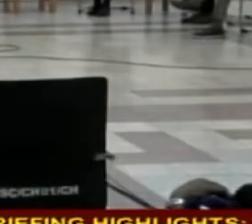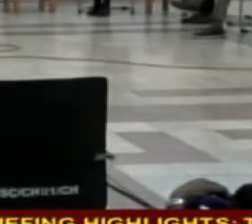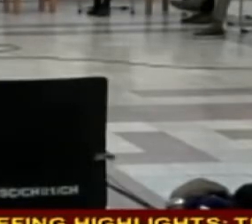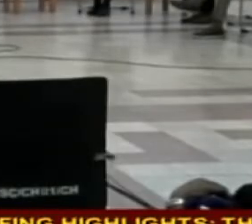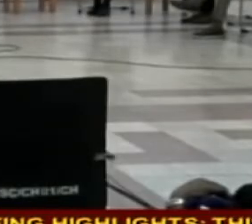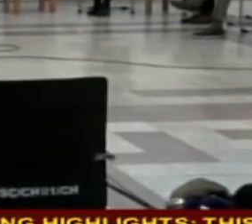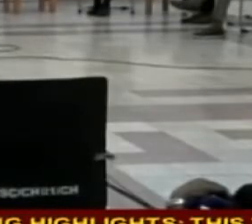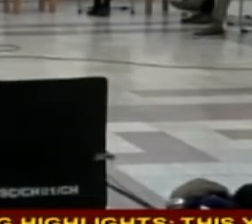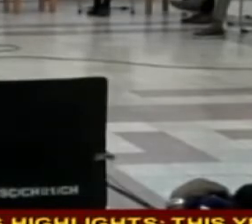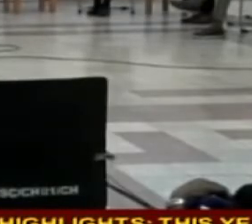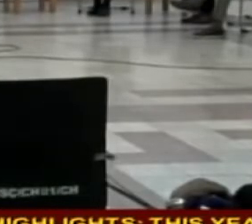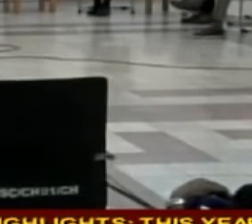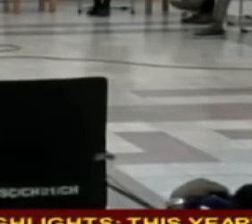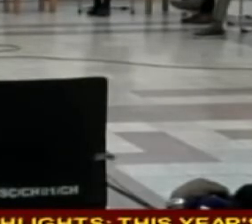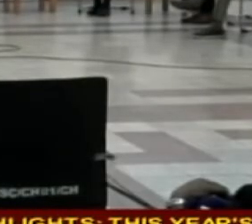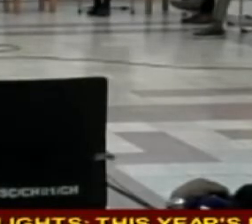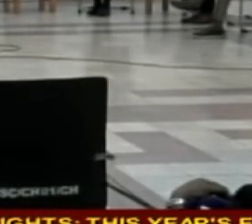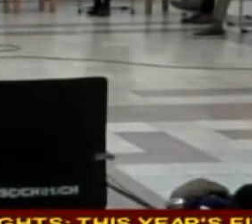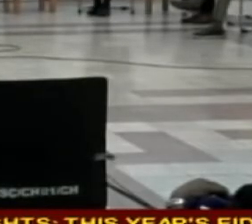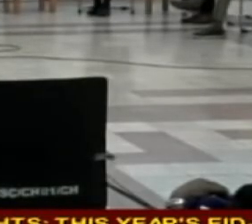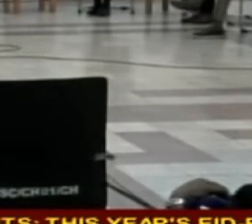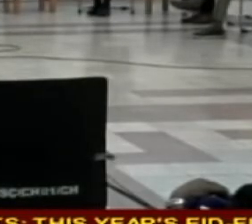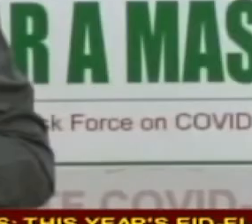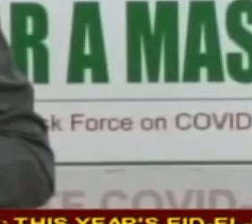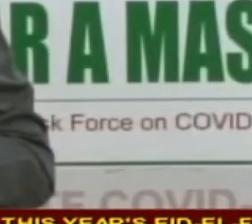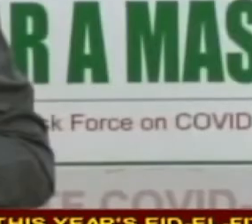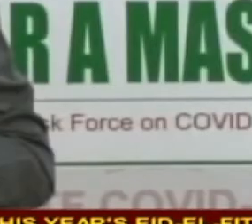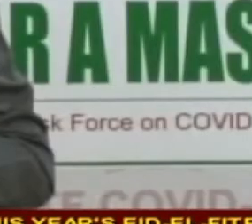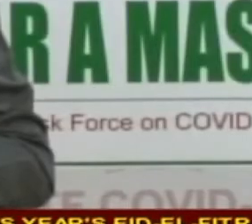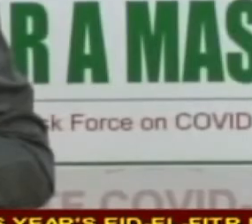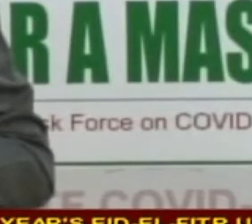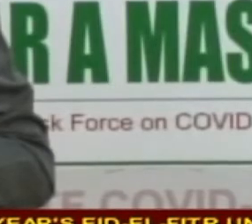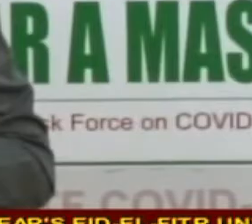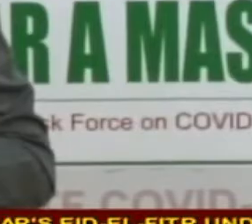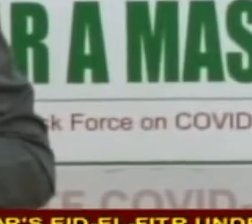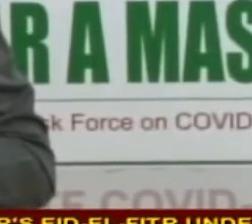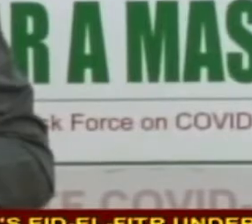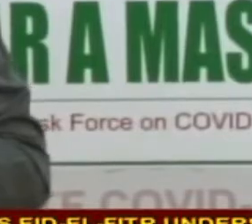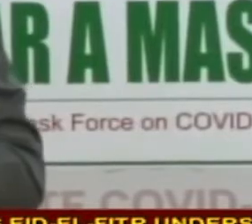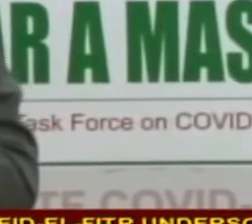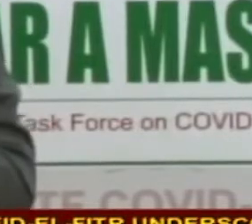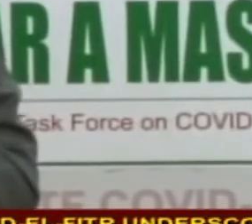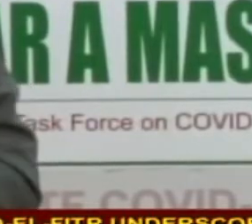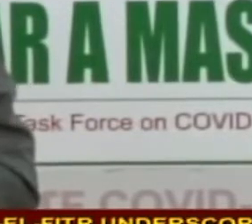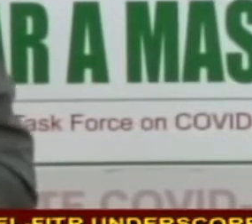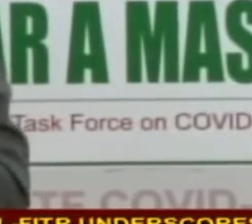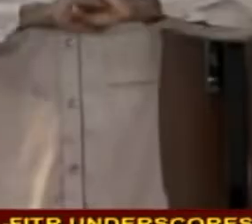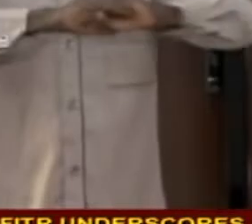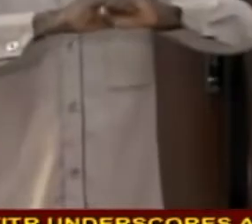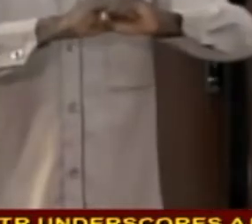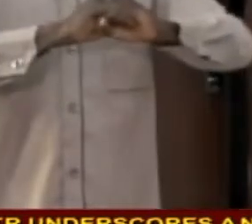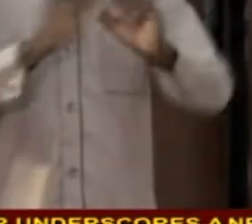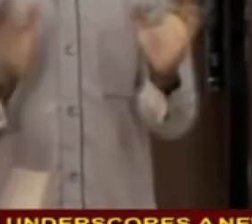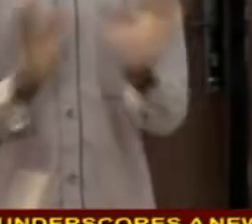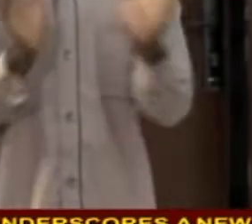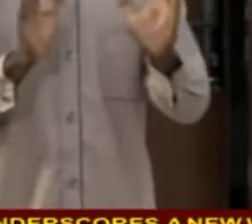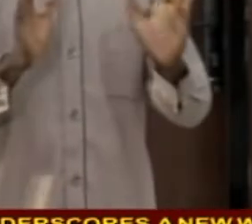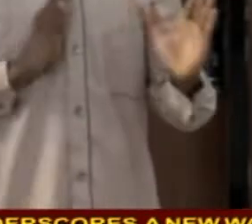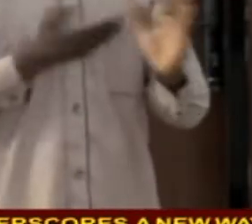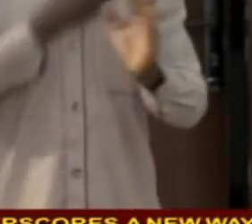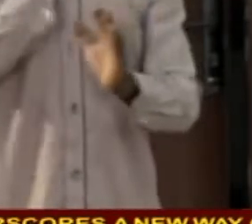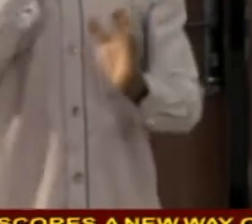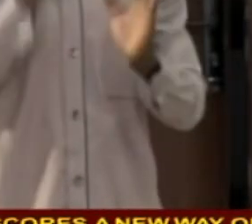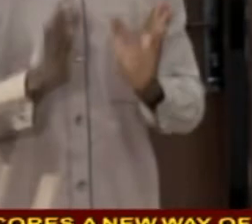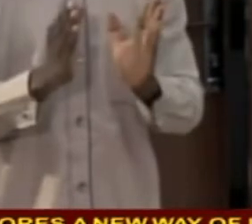farmers. Food security is critical to national security. We encourage our farmers,